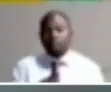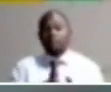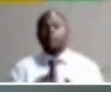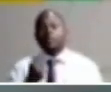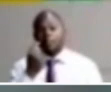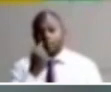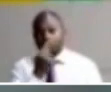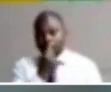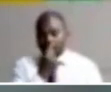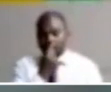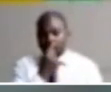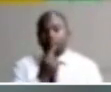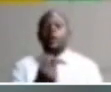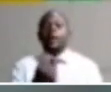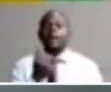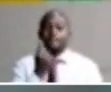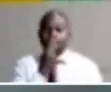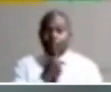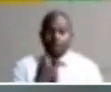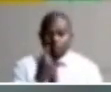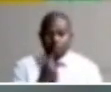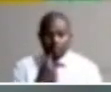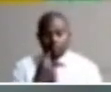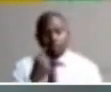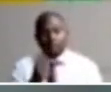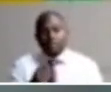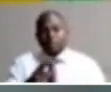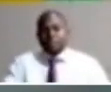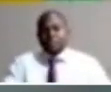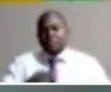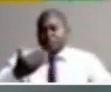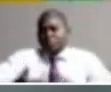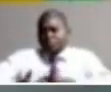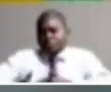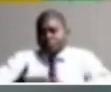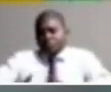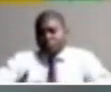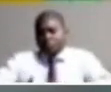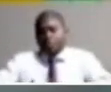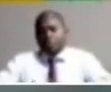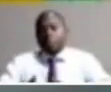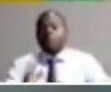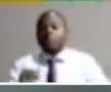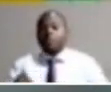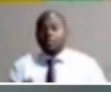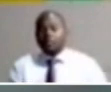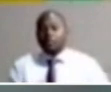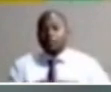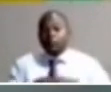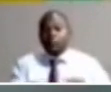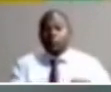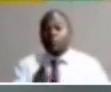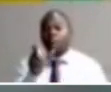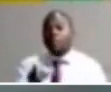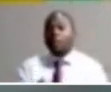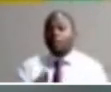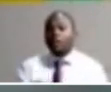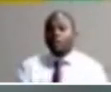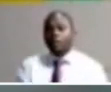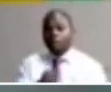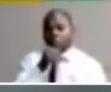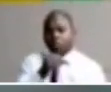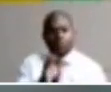nose, and the mouth, and sitting very close to one another, even if the infected person is not